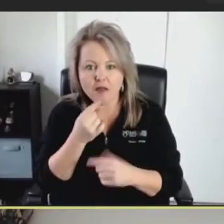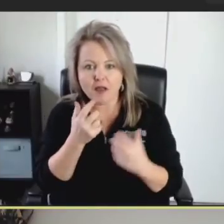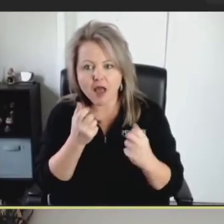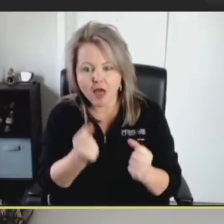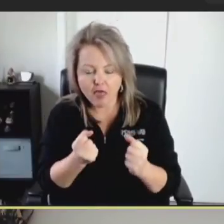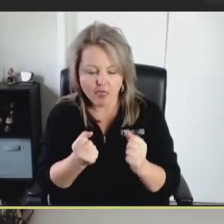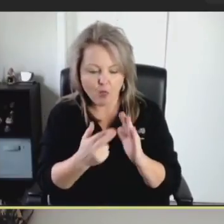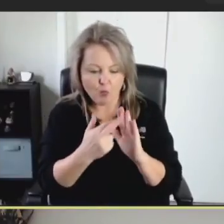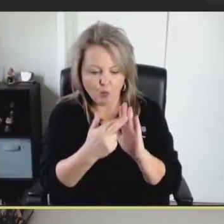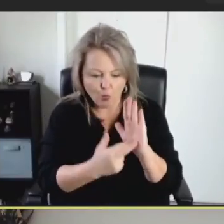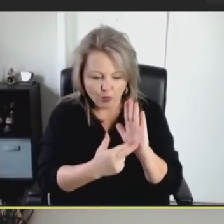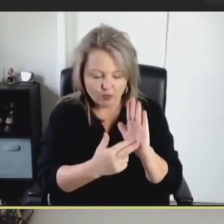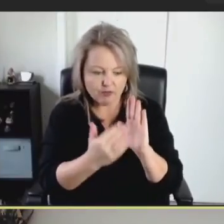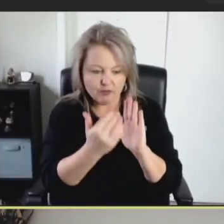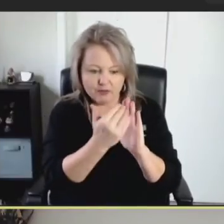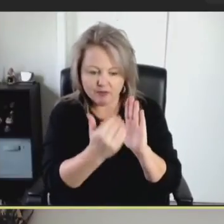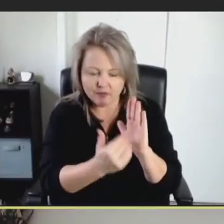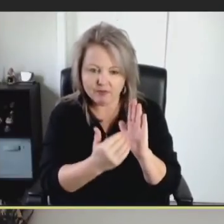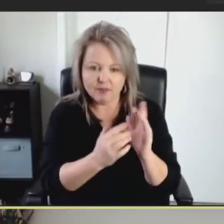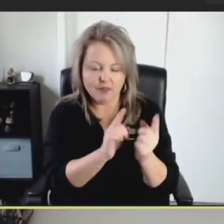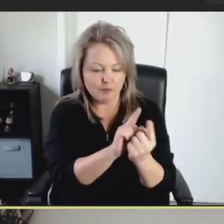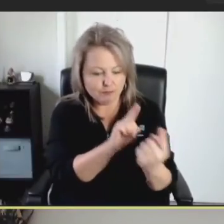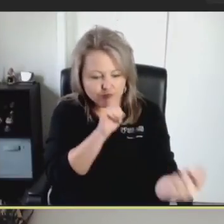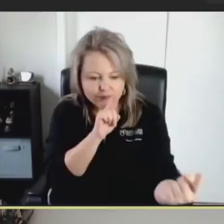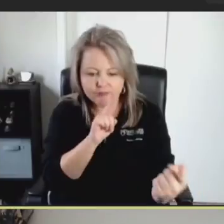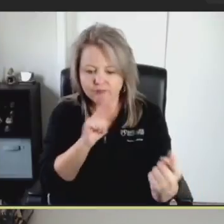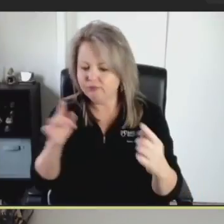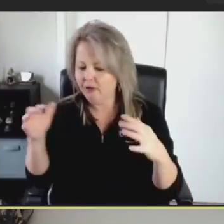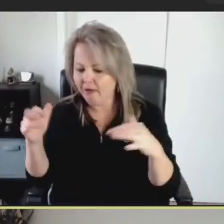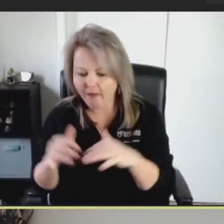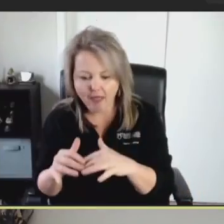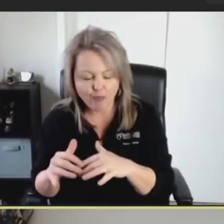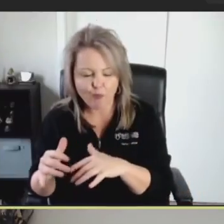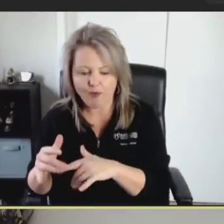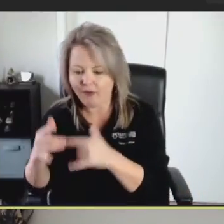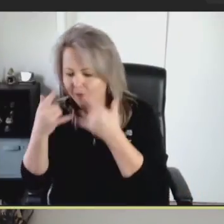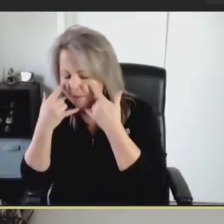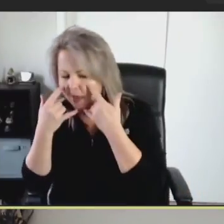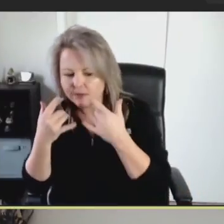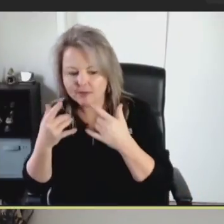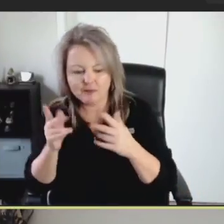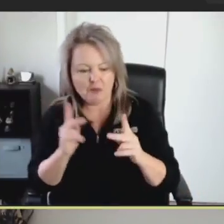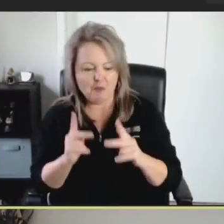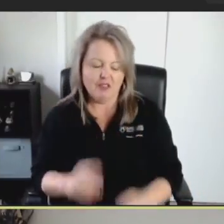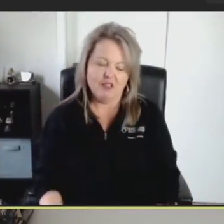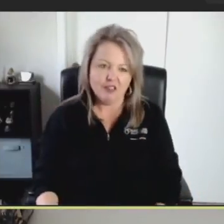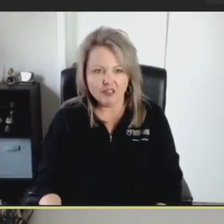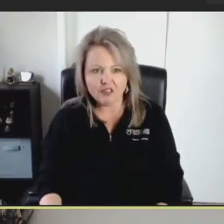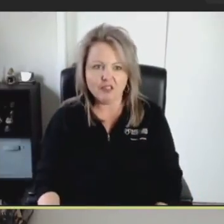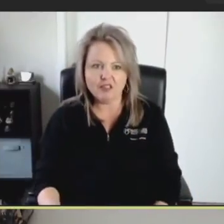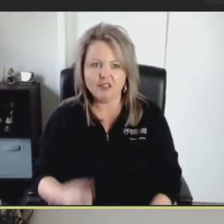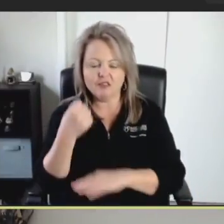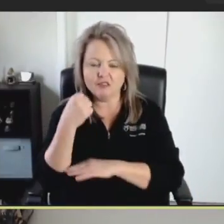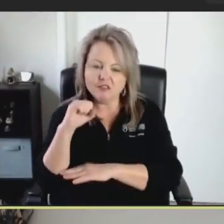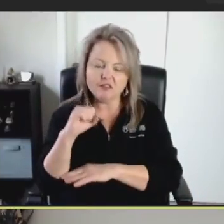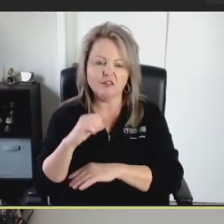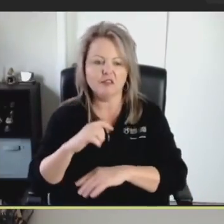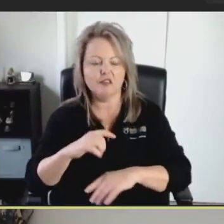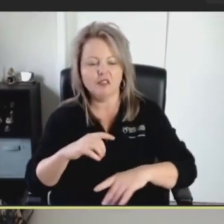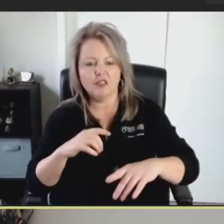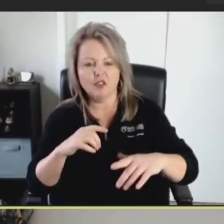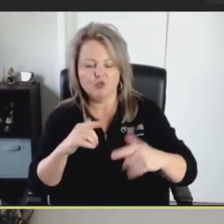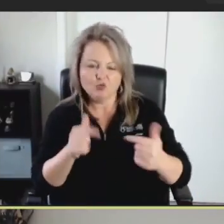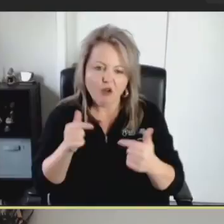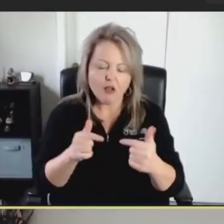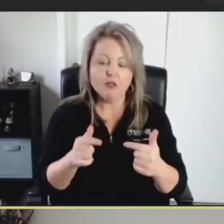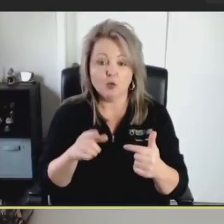public health guidelines of not gathering and all of those other things. So I think this is a really important